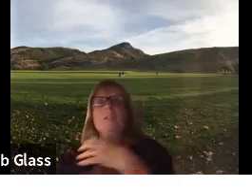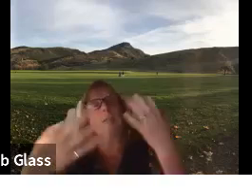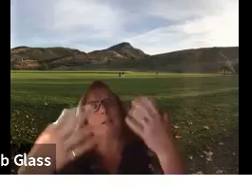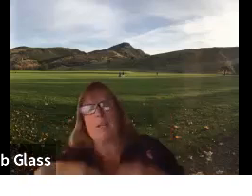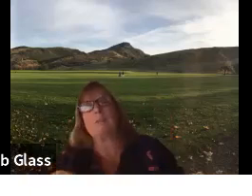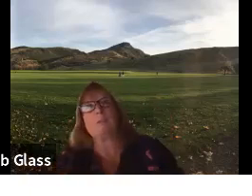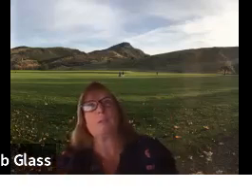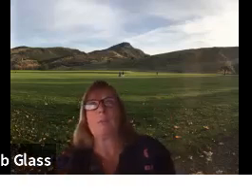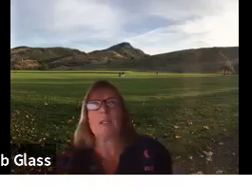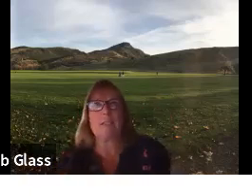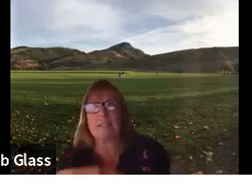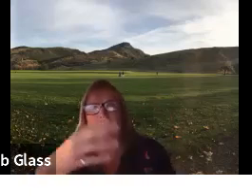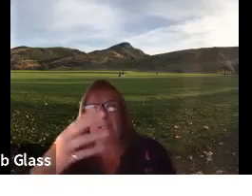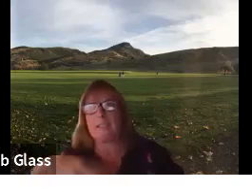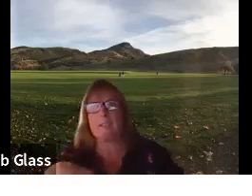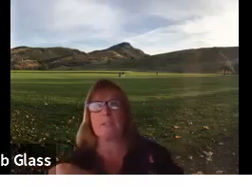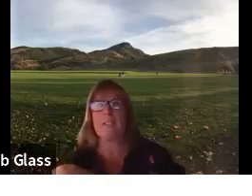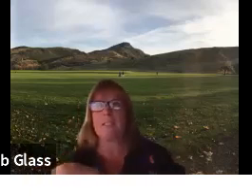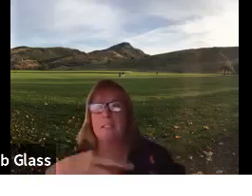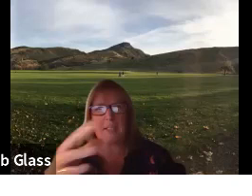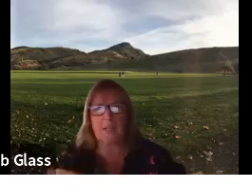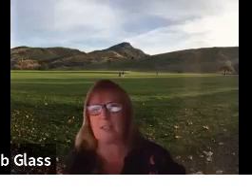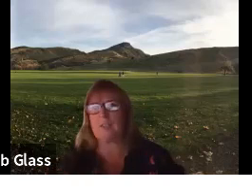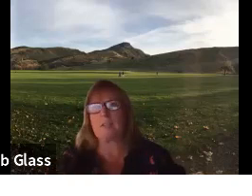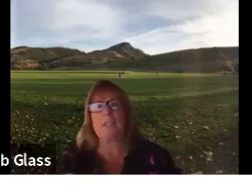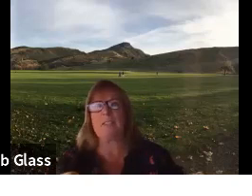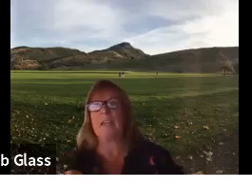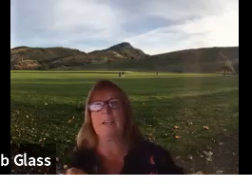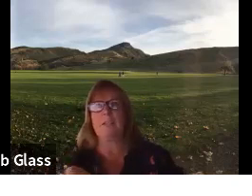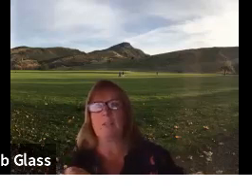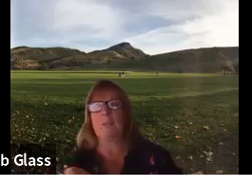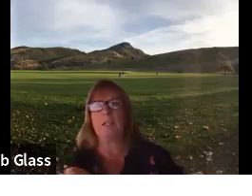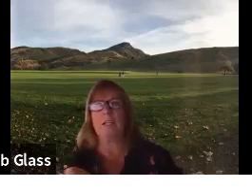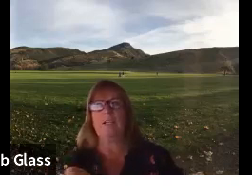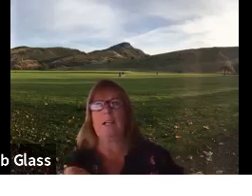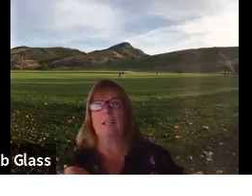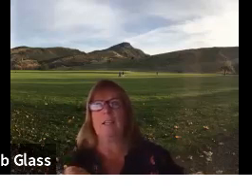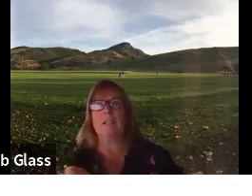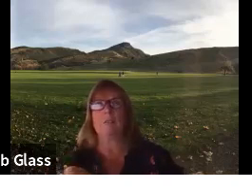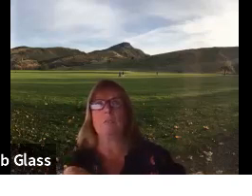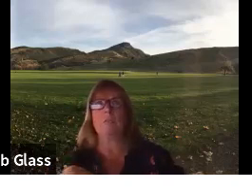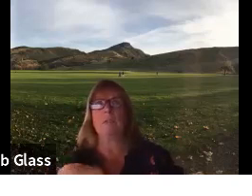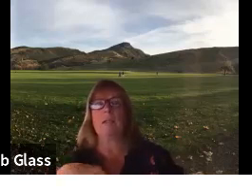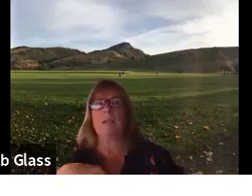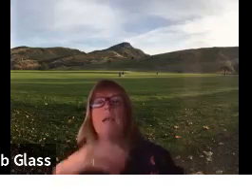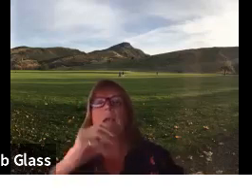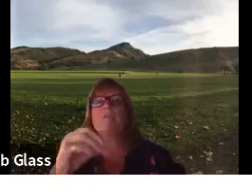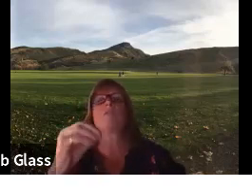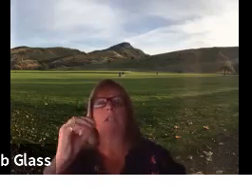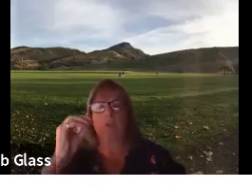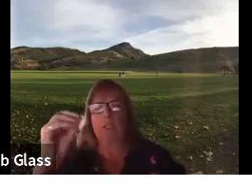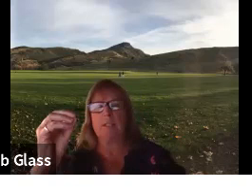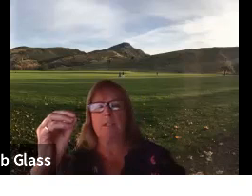people, including ourselves, to respond to things like exit surveys and satisfaction surveys and so on, I think is an